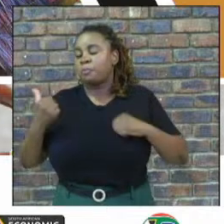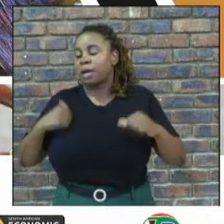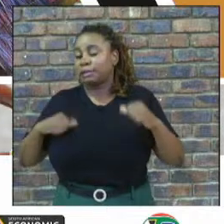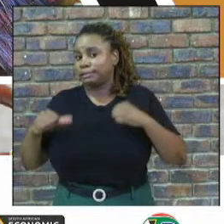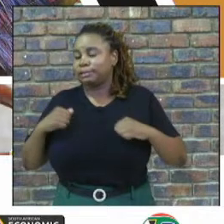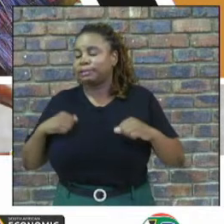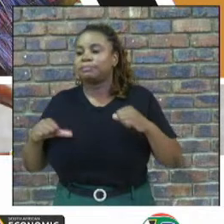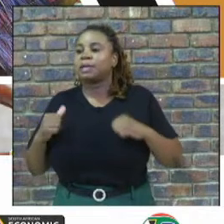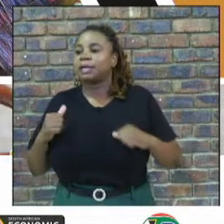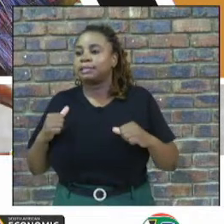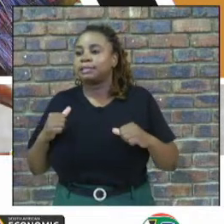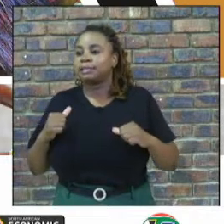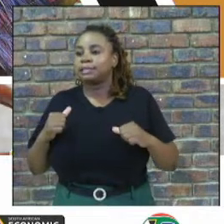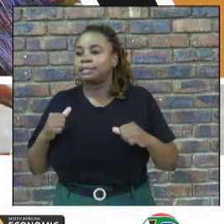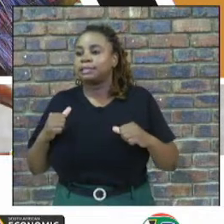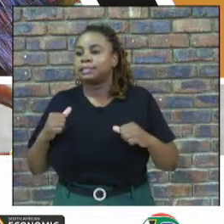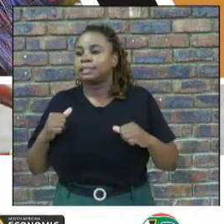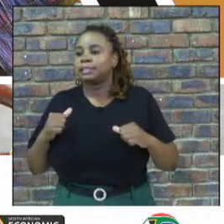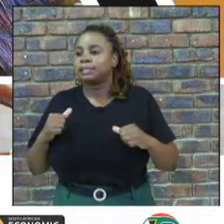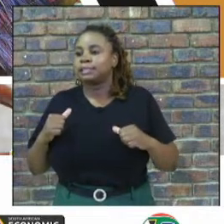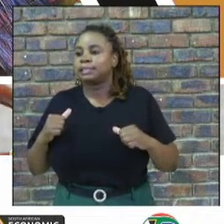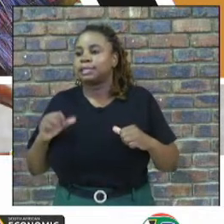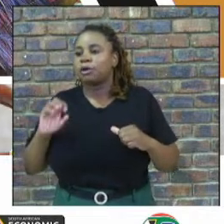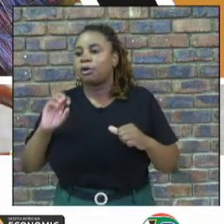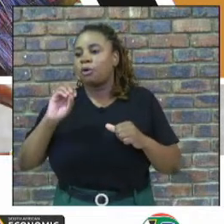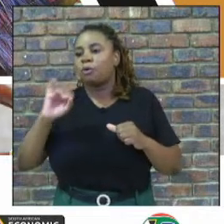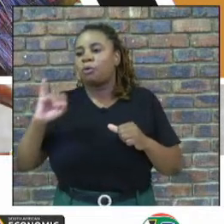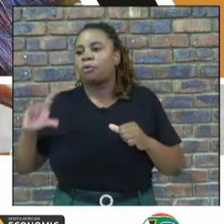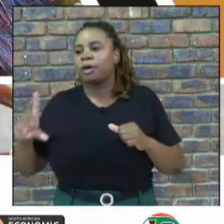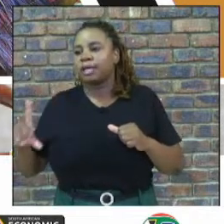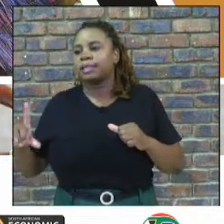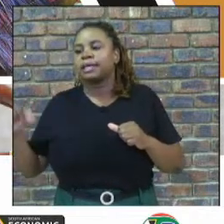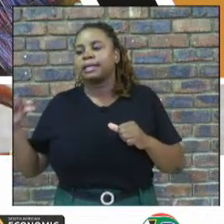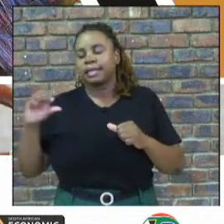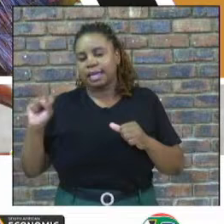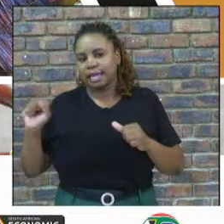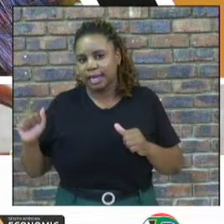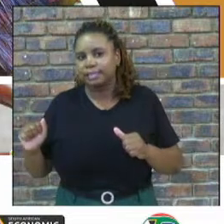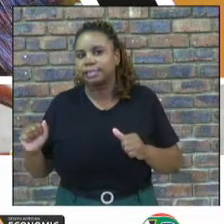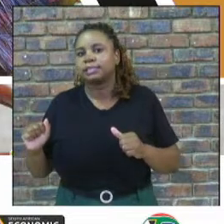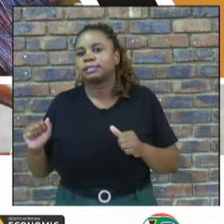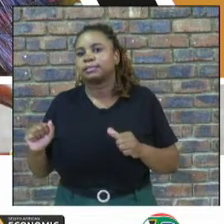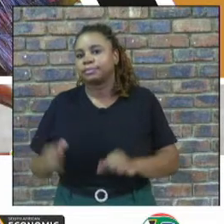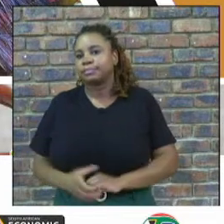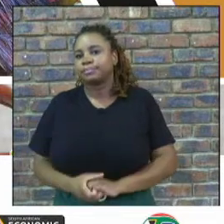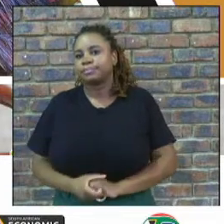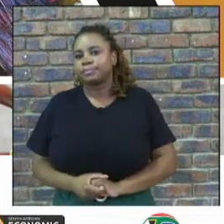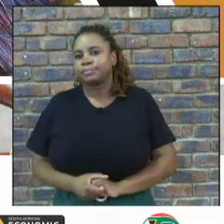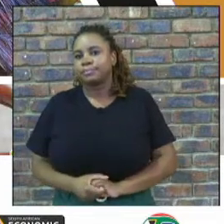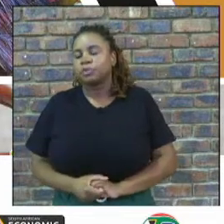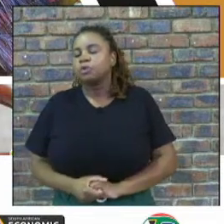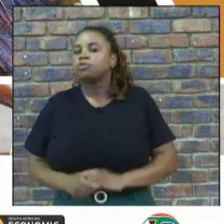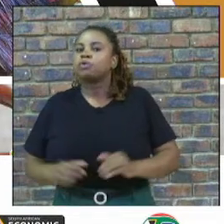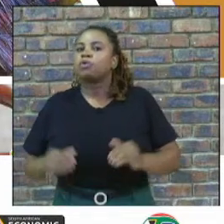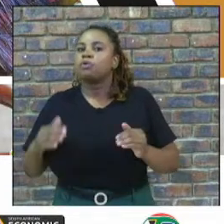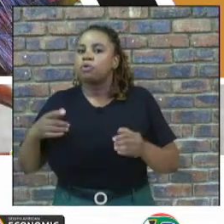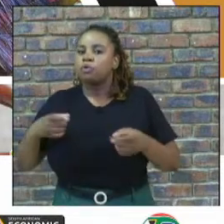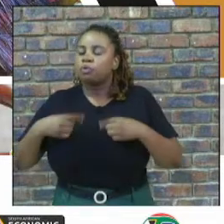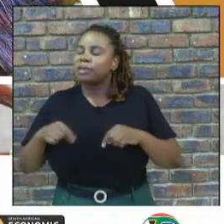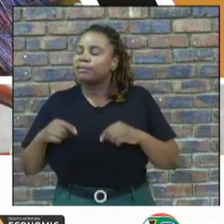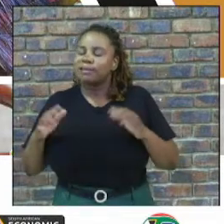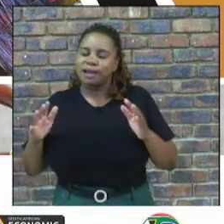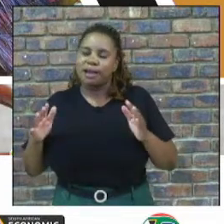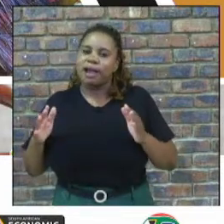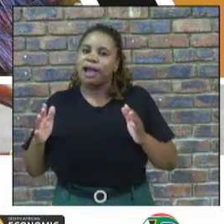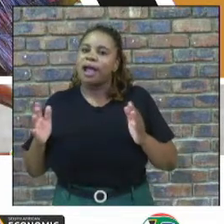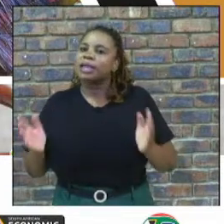a time where people will be required to apply for assistance